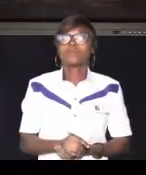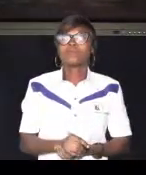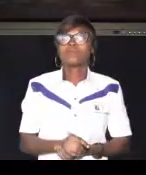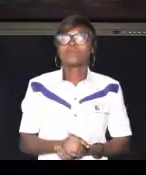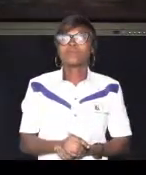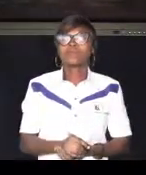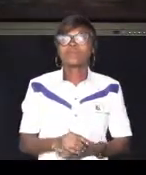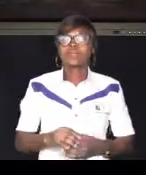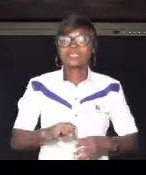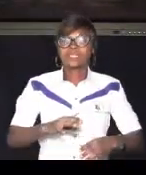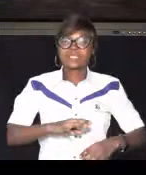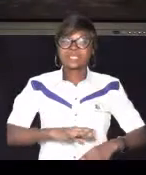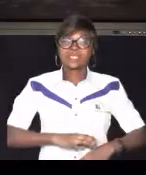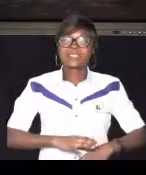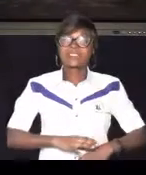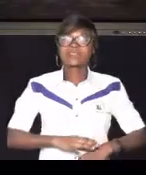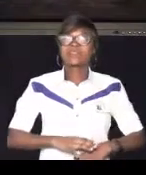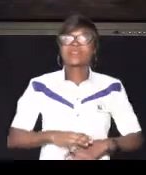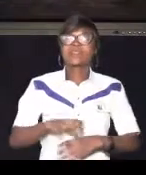satisfy you?